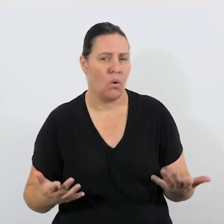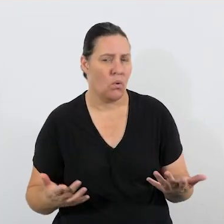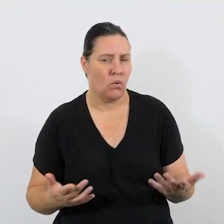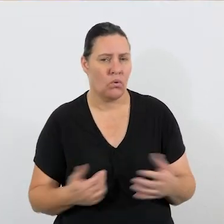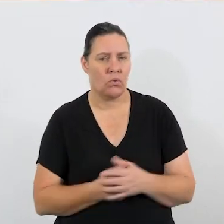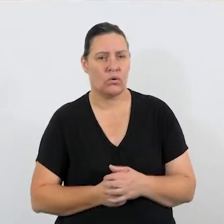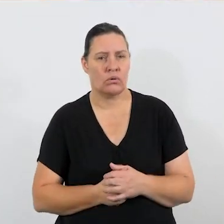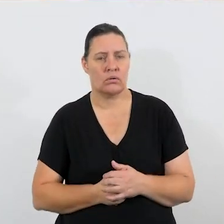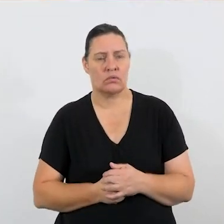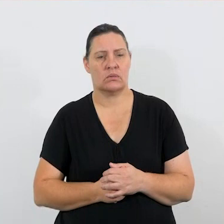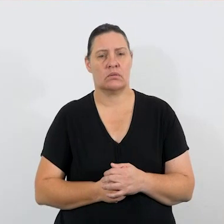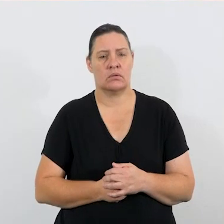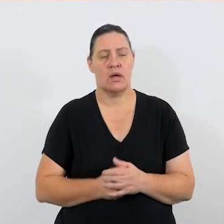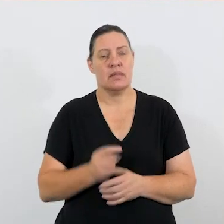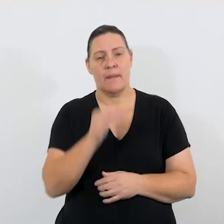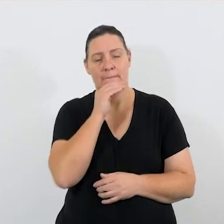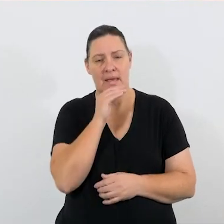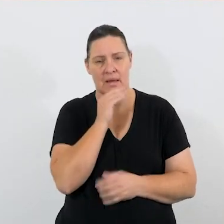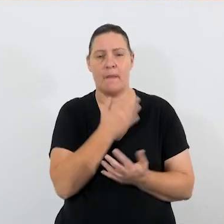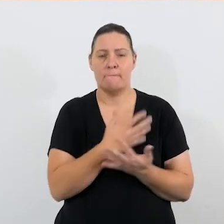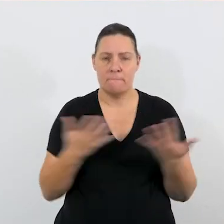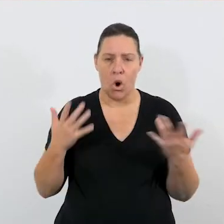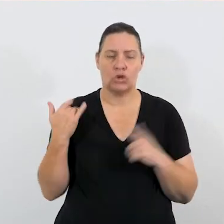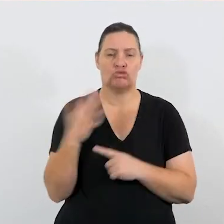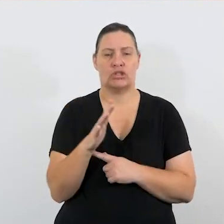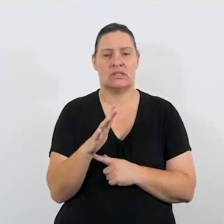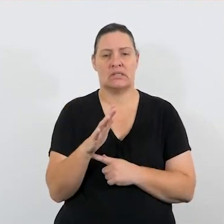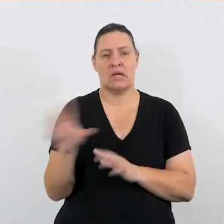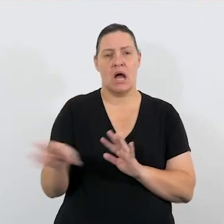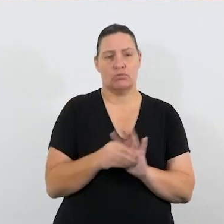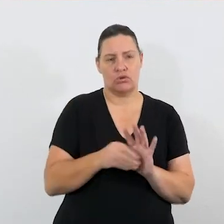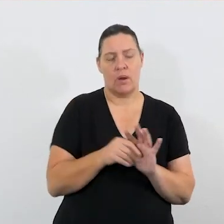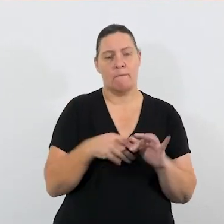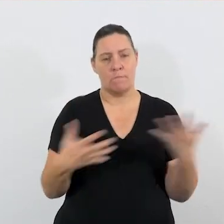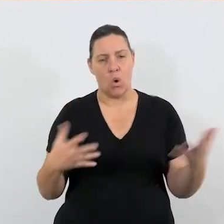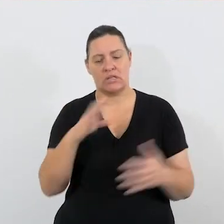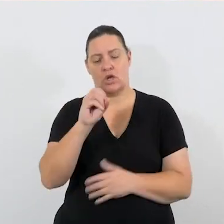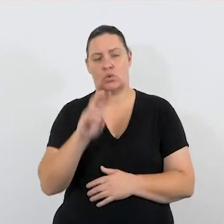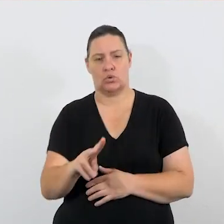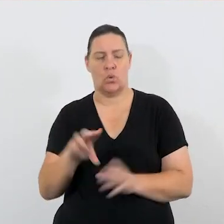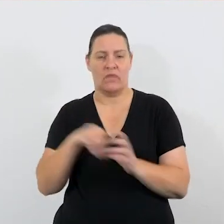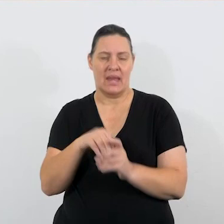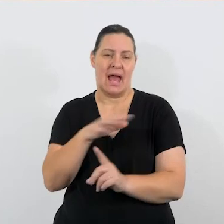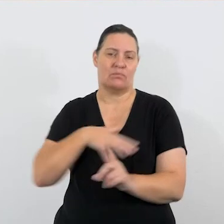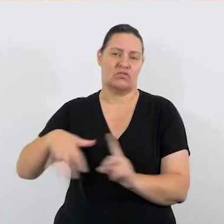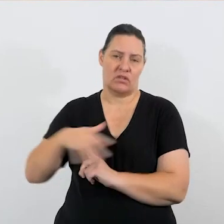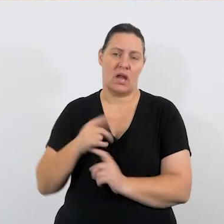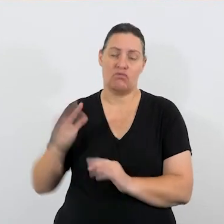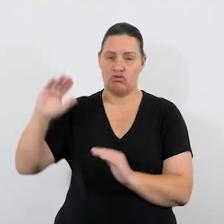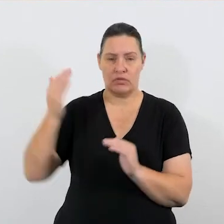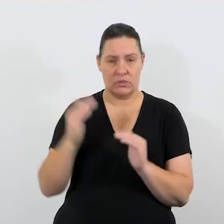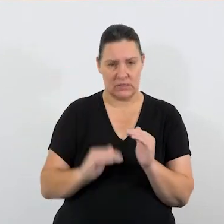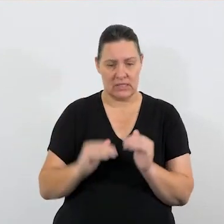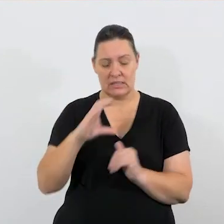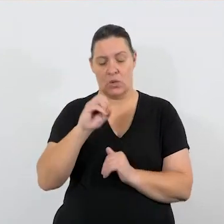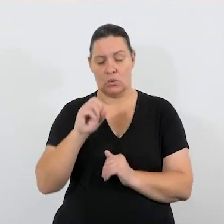when we plant more trees, remember then that means we'll have more trees to absorb more carbon dioxide in the atmosphere. And when we